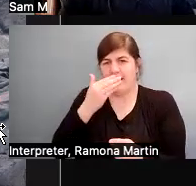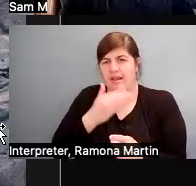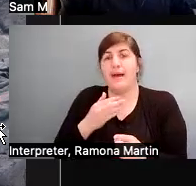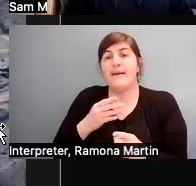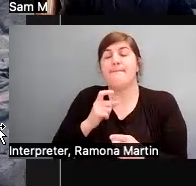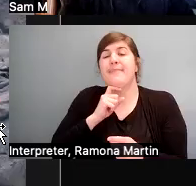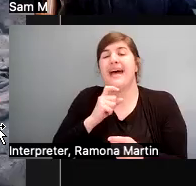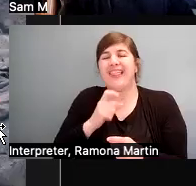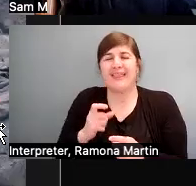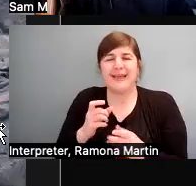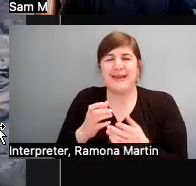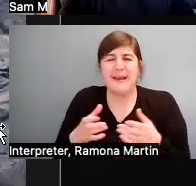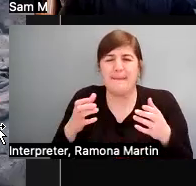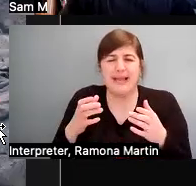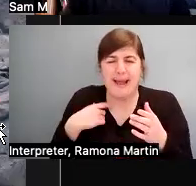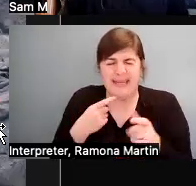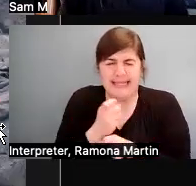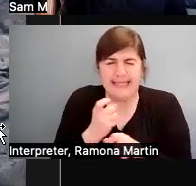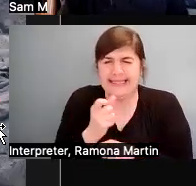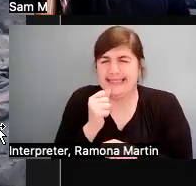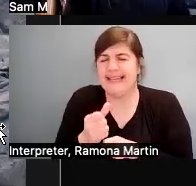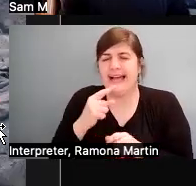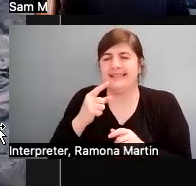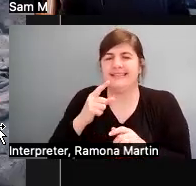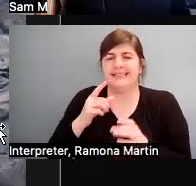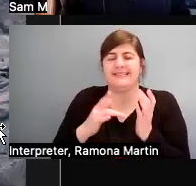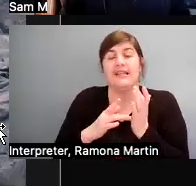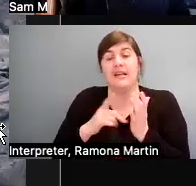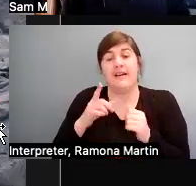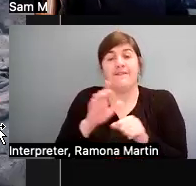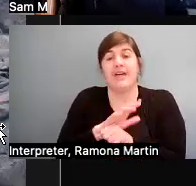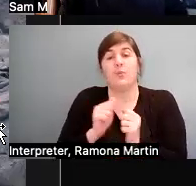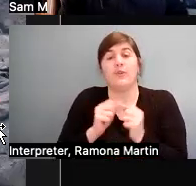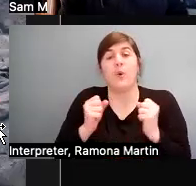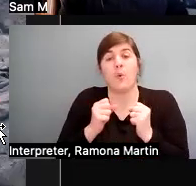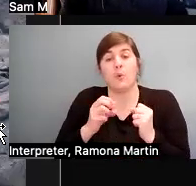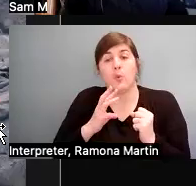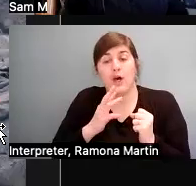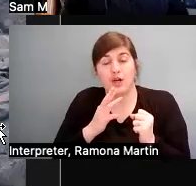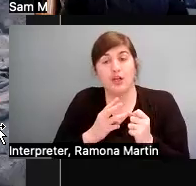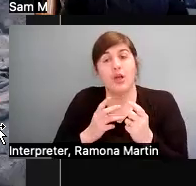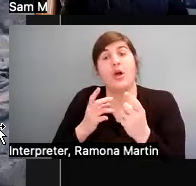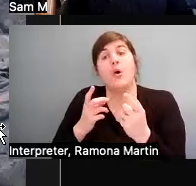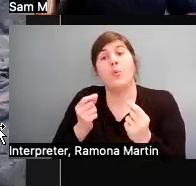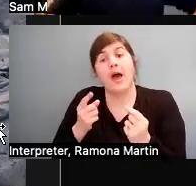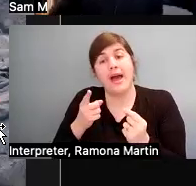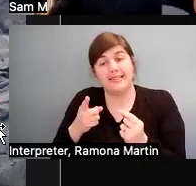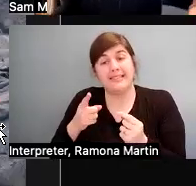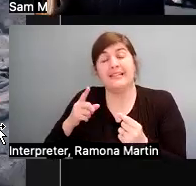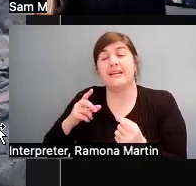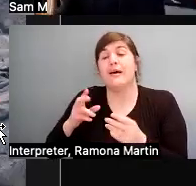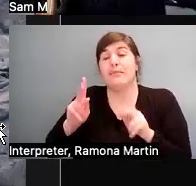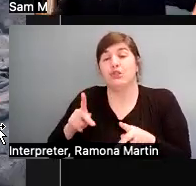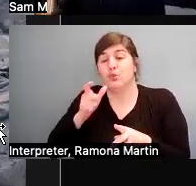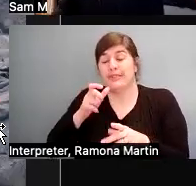bucket. And that metal bucket is filled with cold water. So Huh. what the volcanologist will be doing is